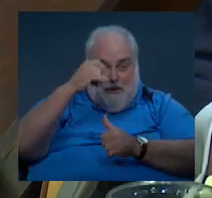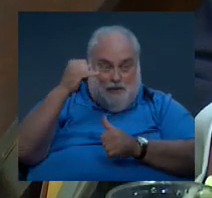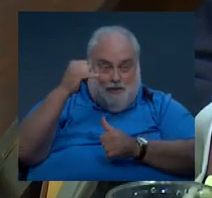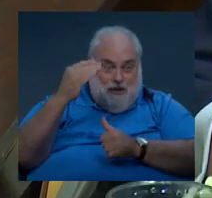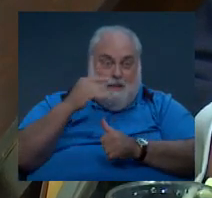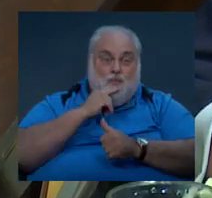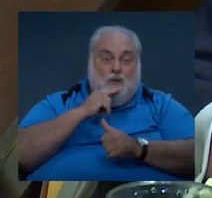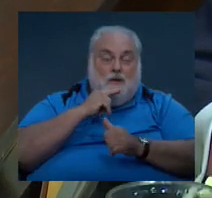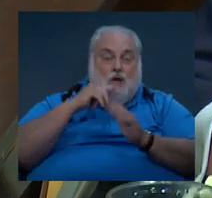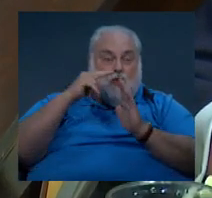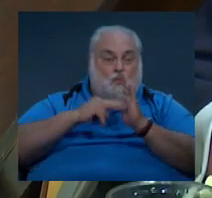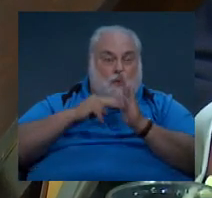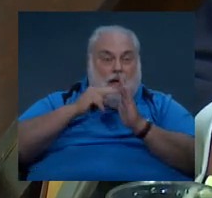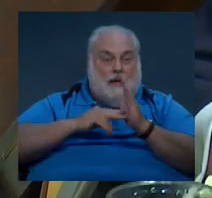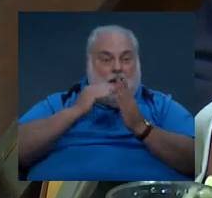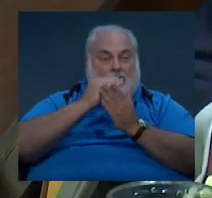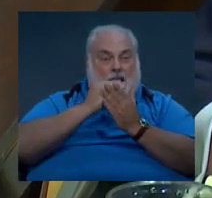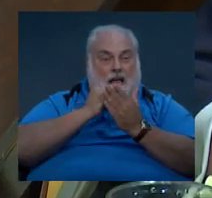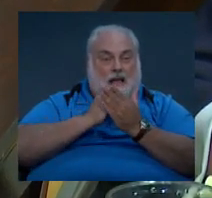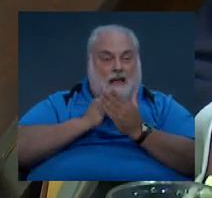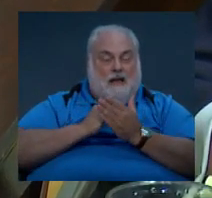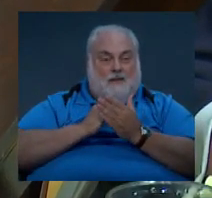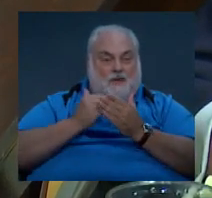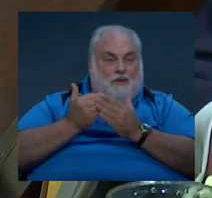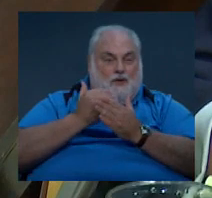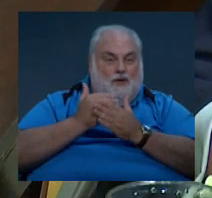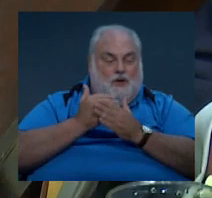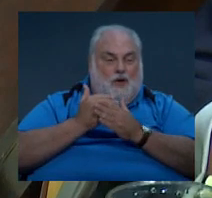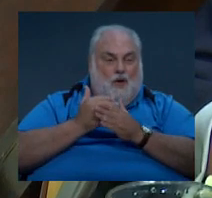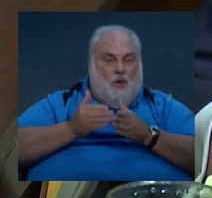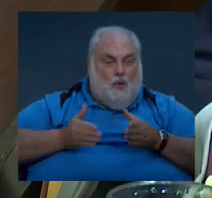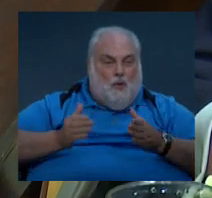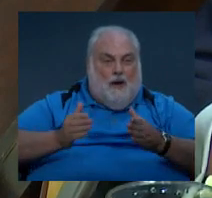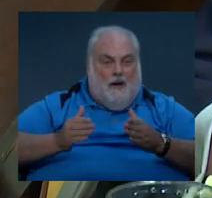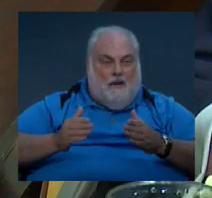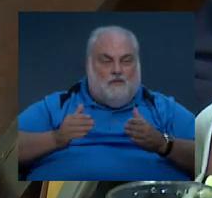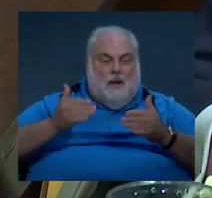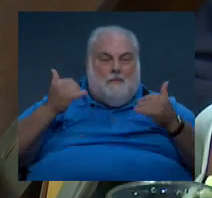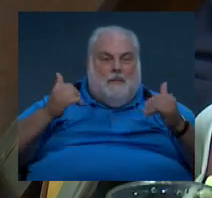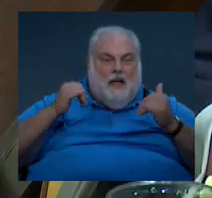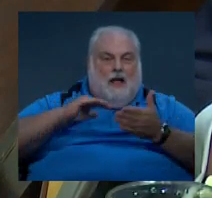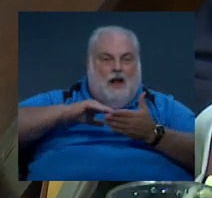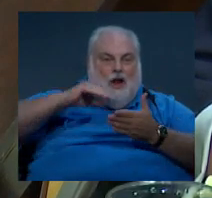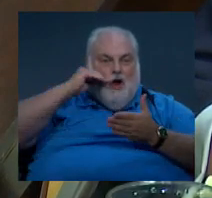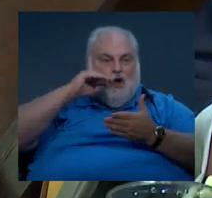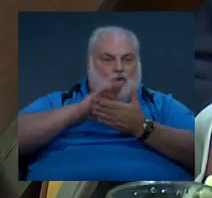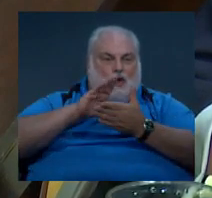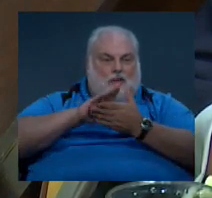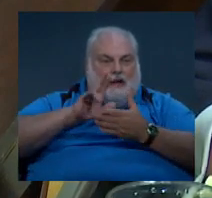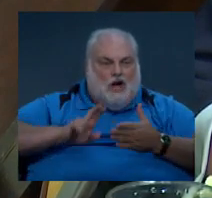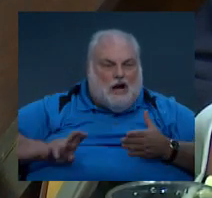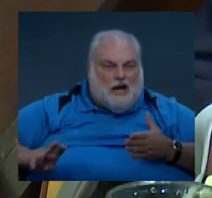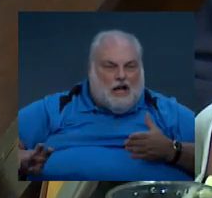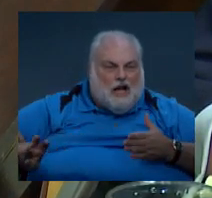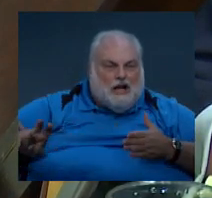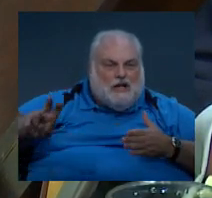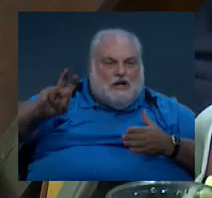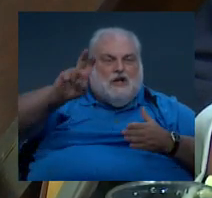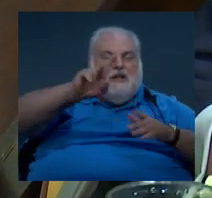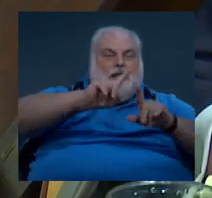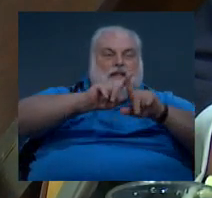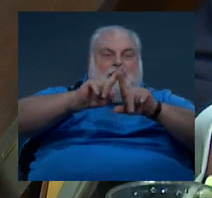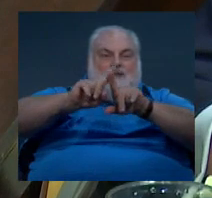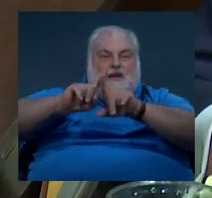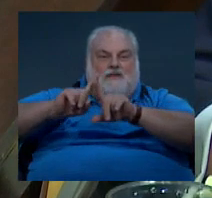was doing reading lessons according to a new method from UALR at a play and learn school, which traveled to the various